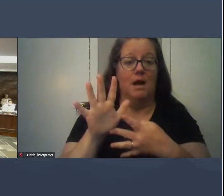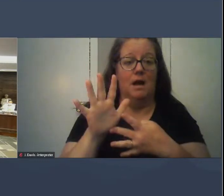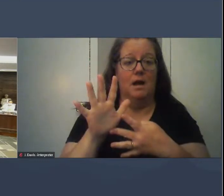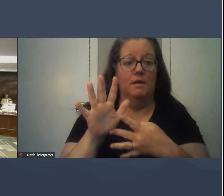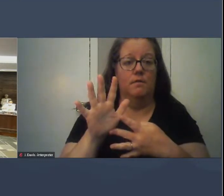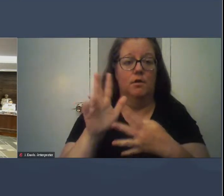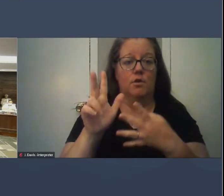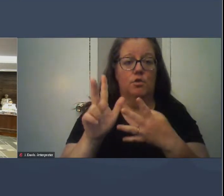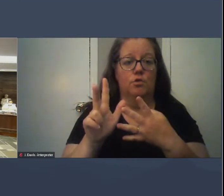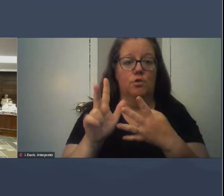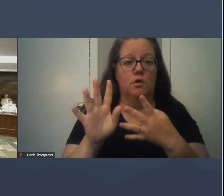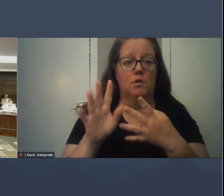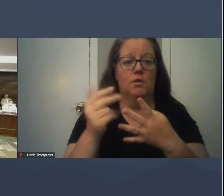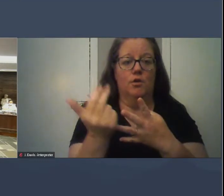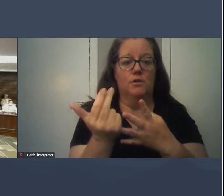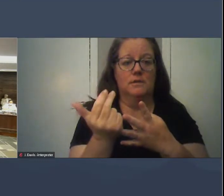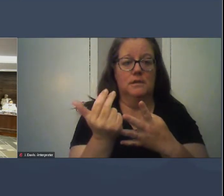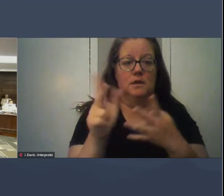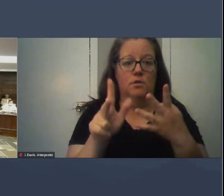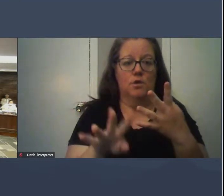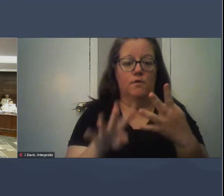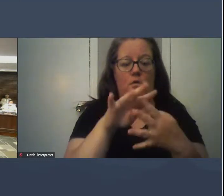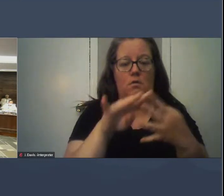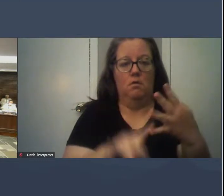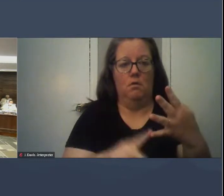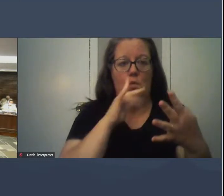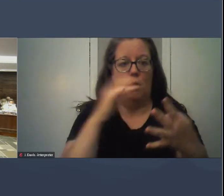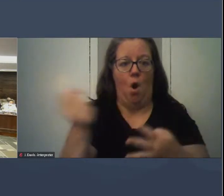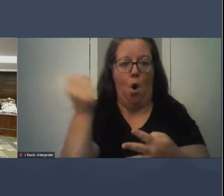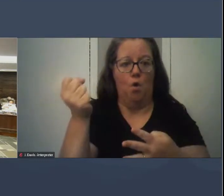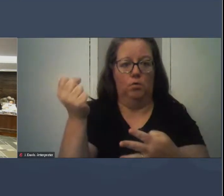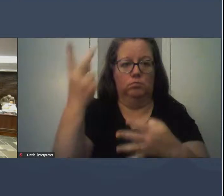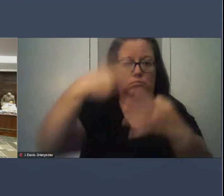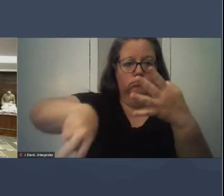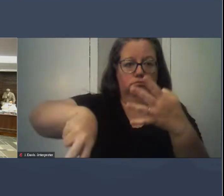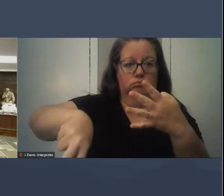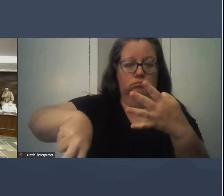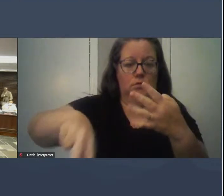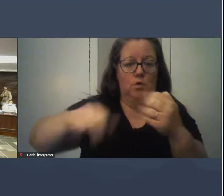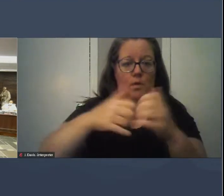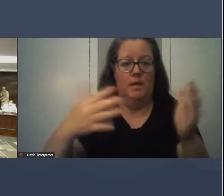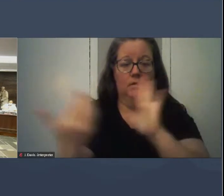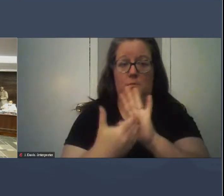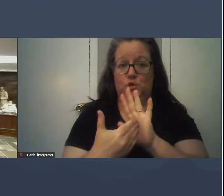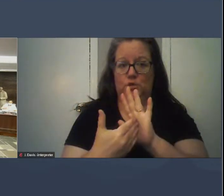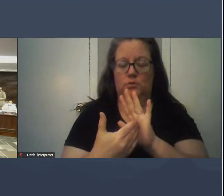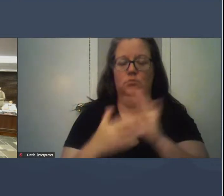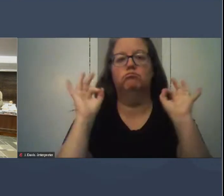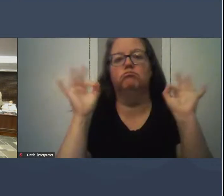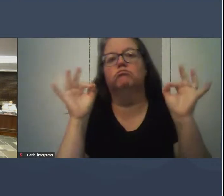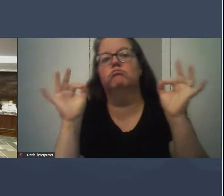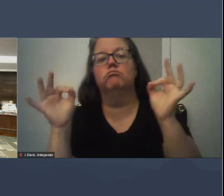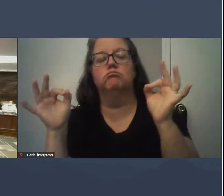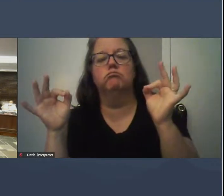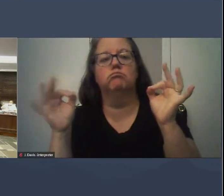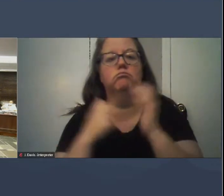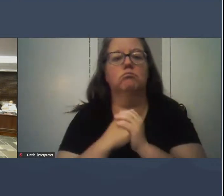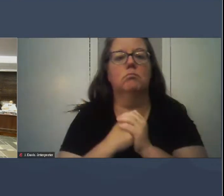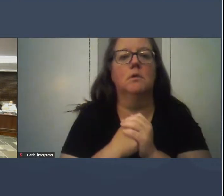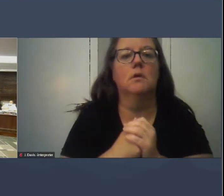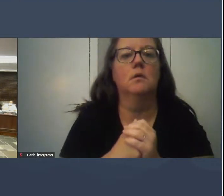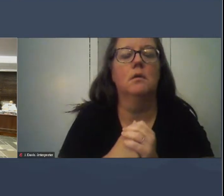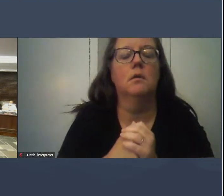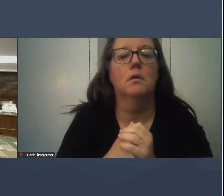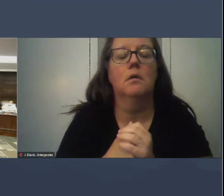5, 13, and 34 will be held until August 3rd. Without objection, good. Mr. Chair? Lay it on